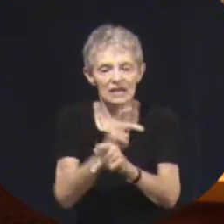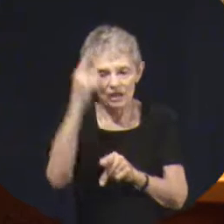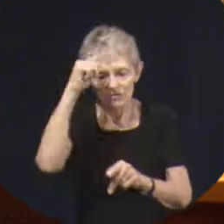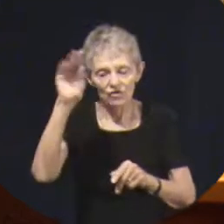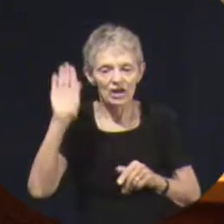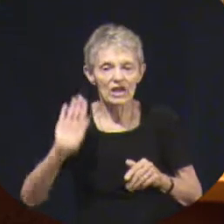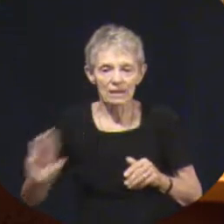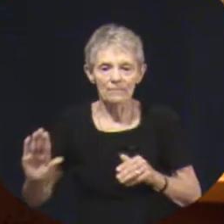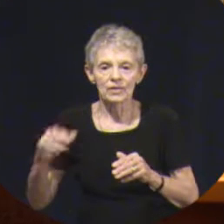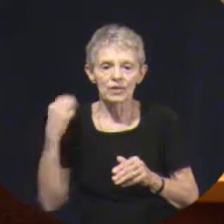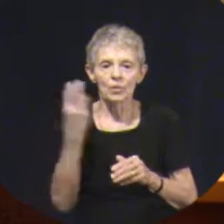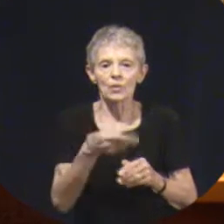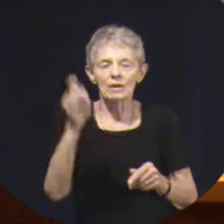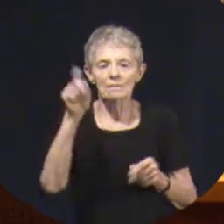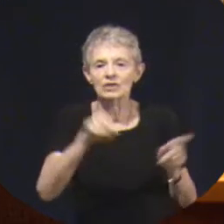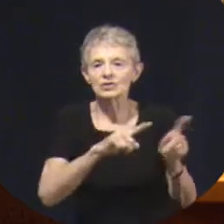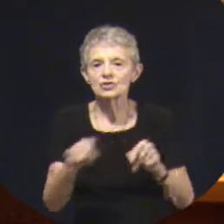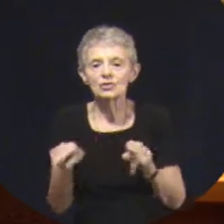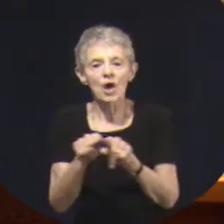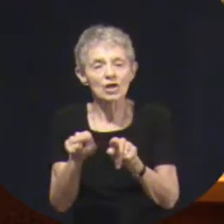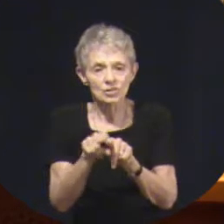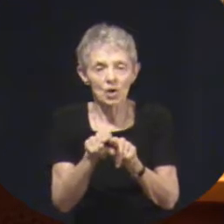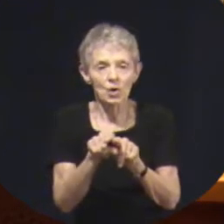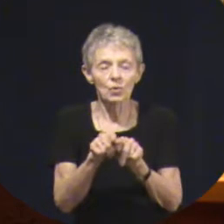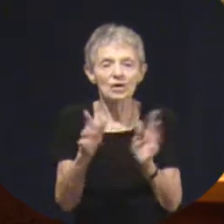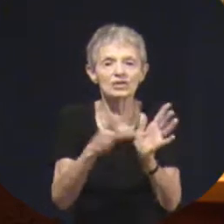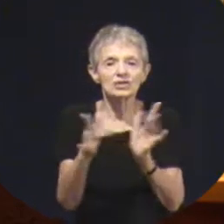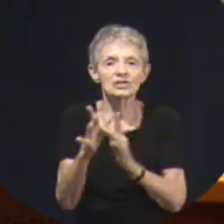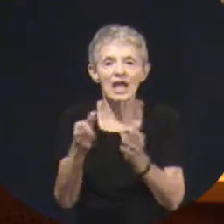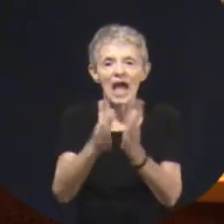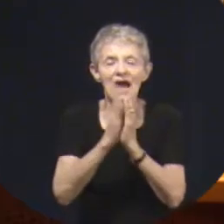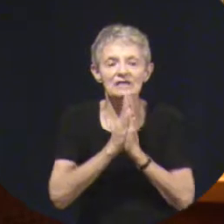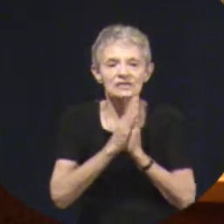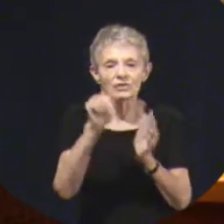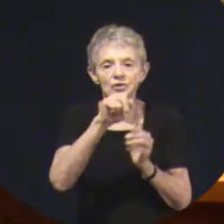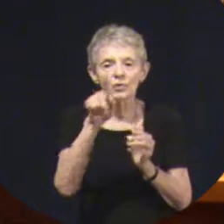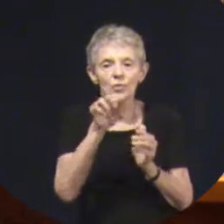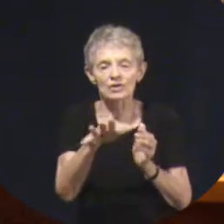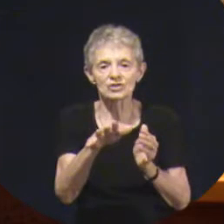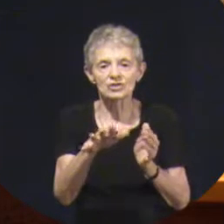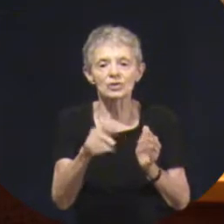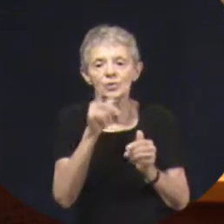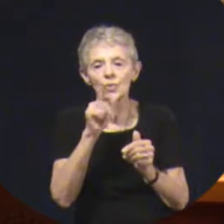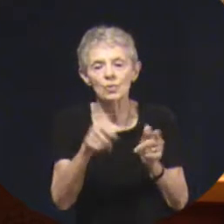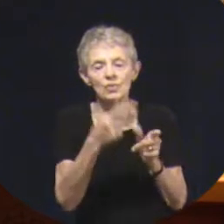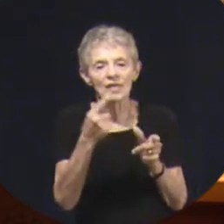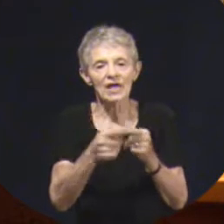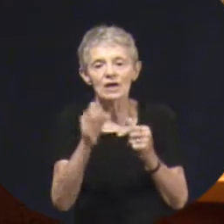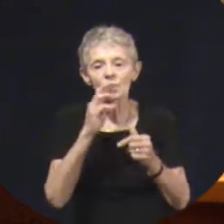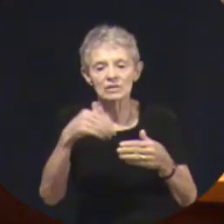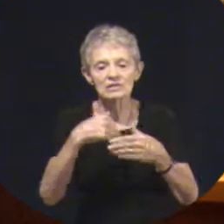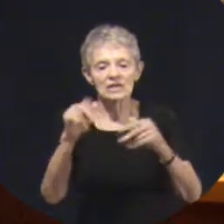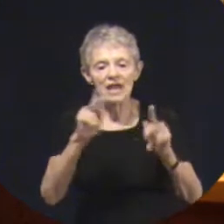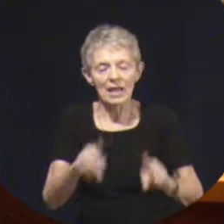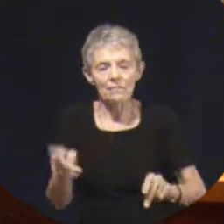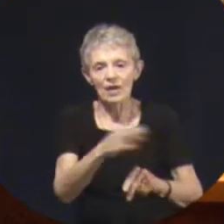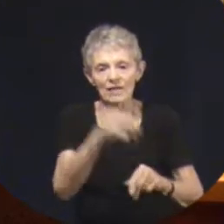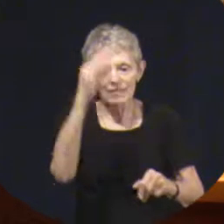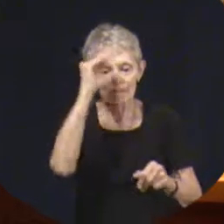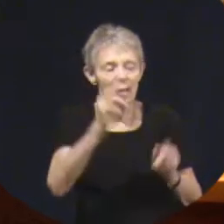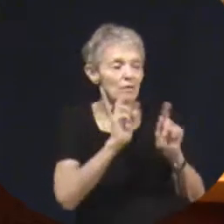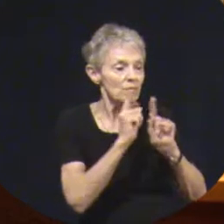We must do likewise. Jesus asks the question of the scholar, "Who then was the neighbor?" And the scholar responds